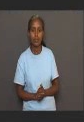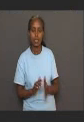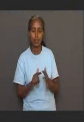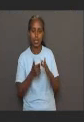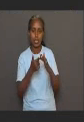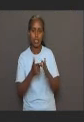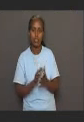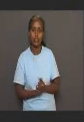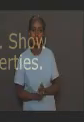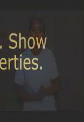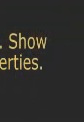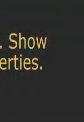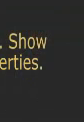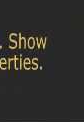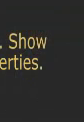Begin.